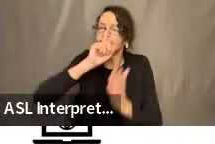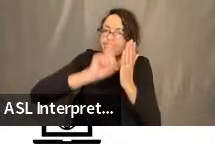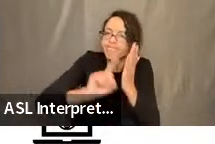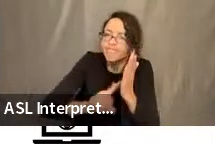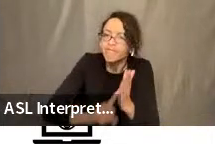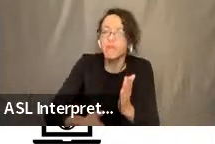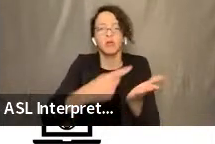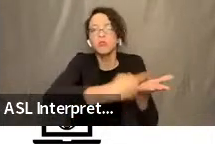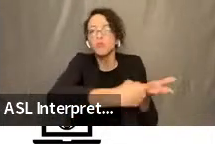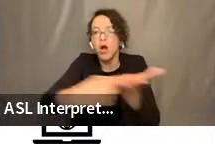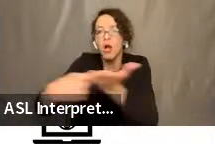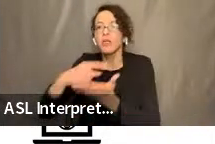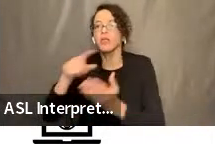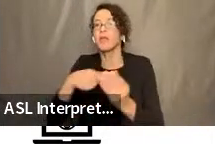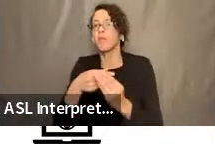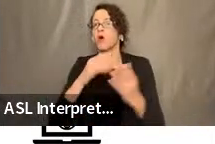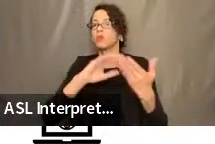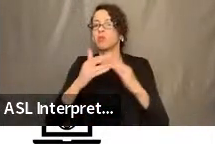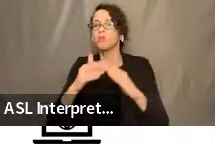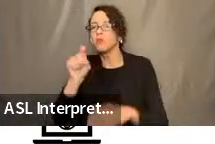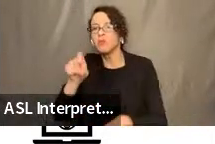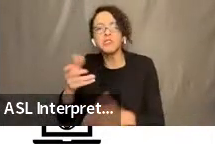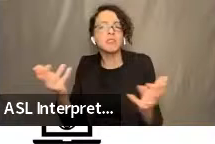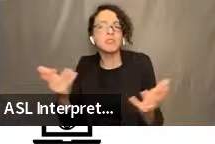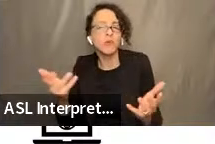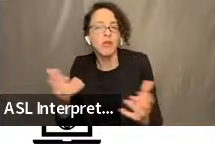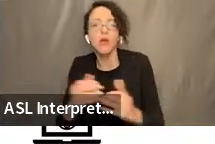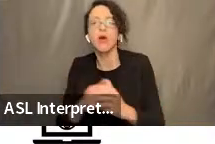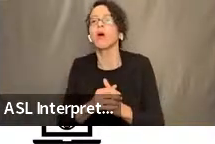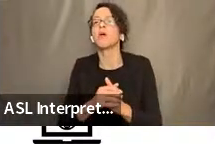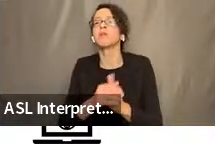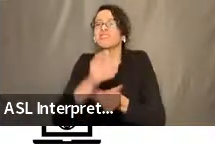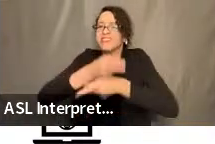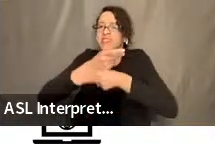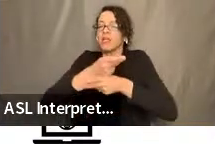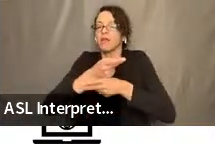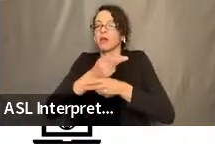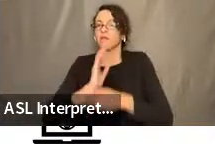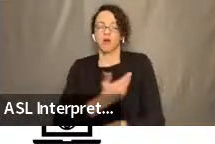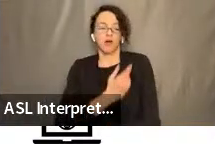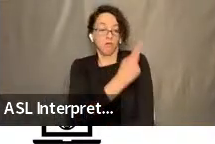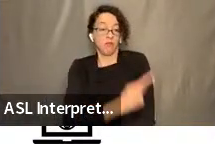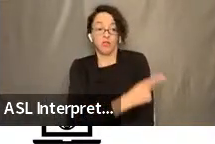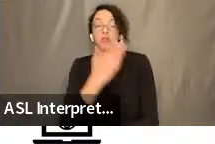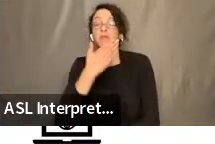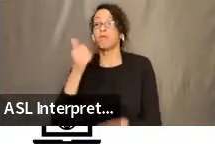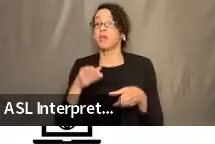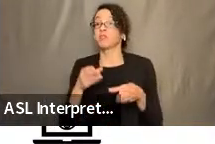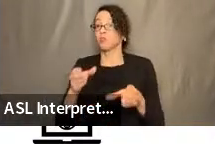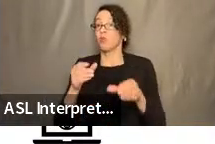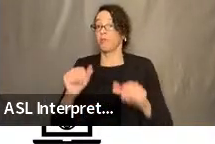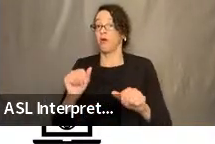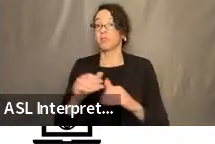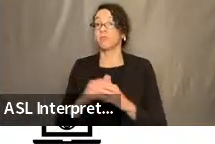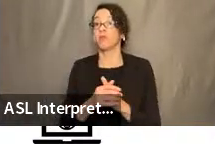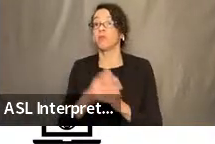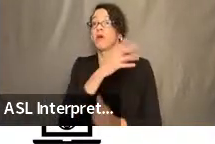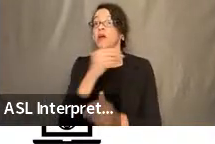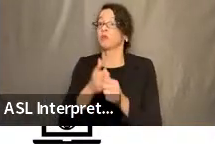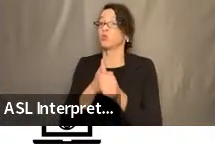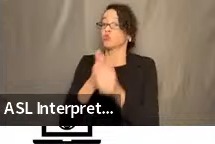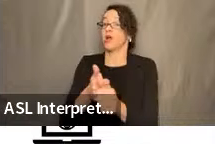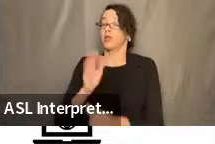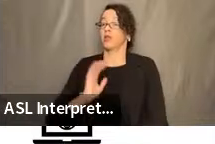and taking care of our patients in the best way possible, and tracking our performance. That's important as well.